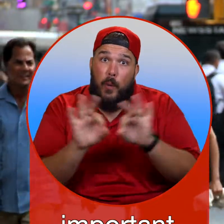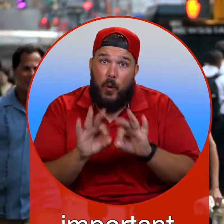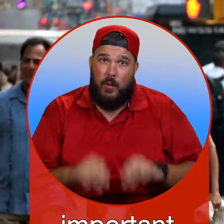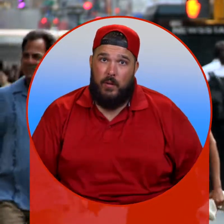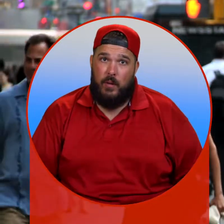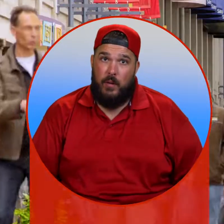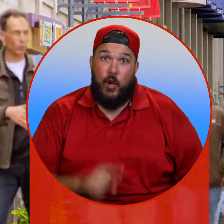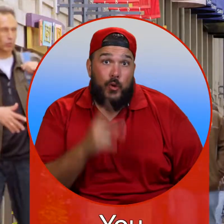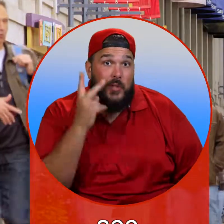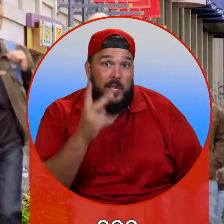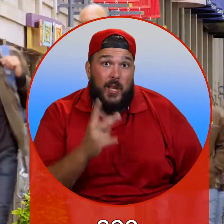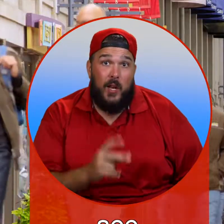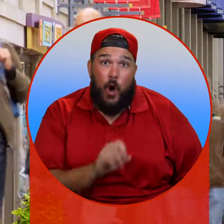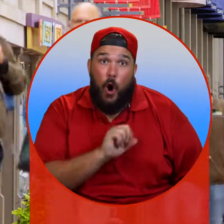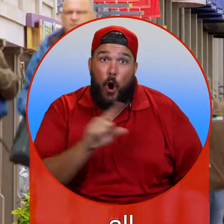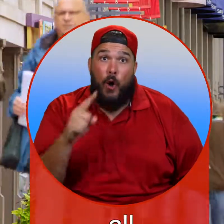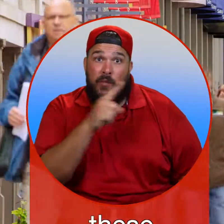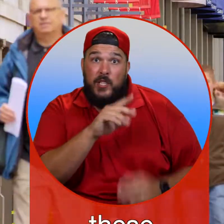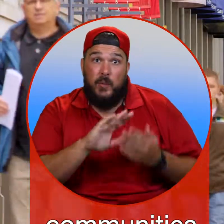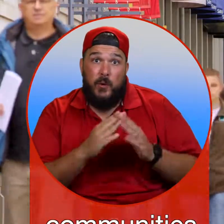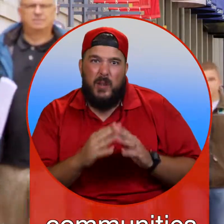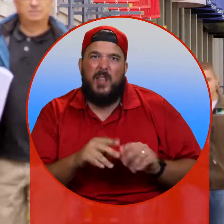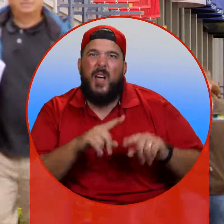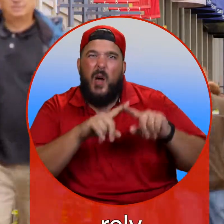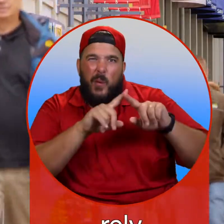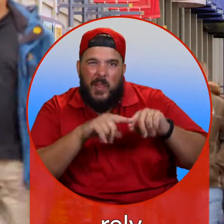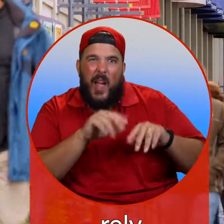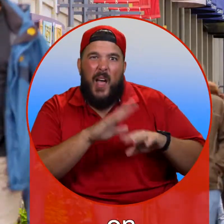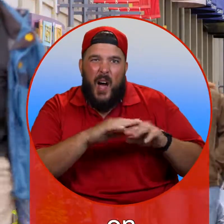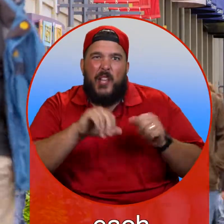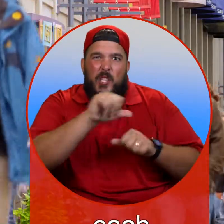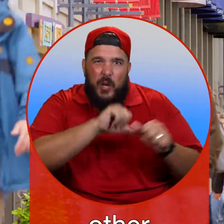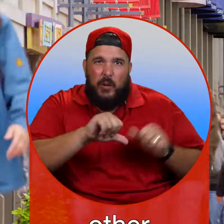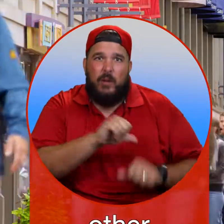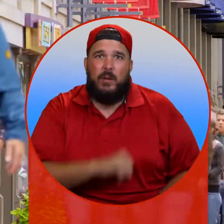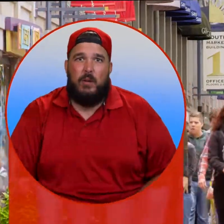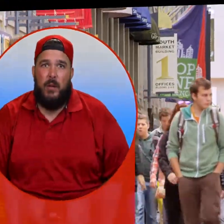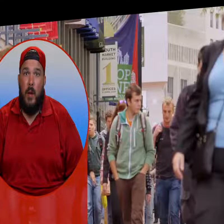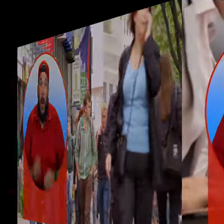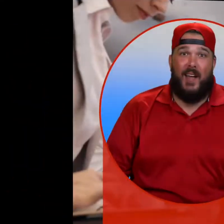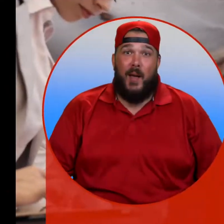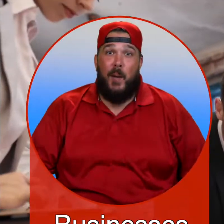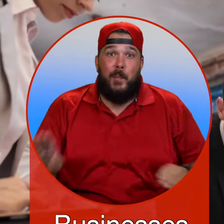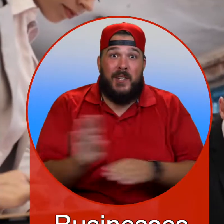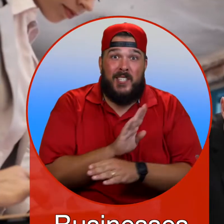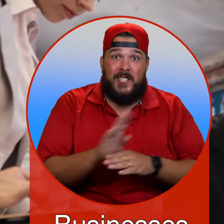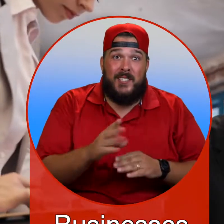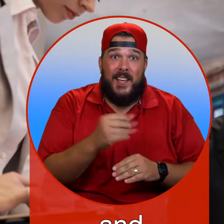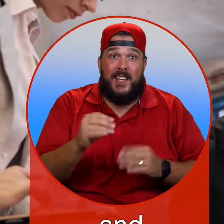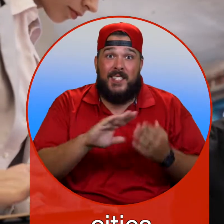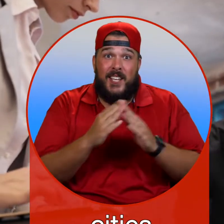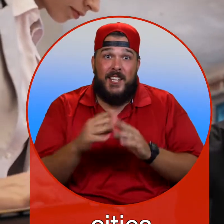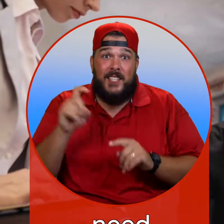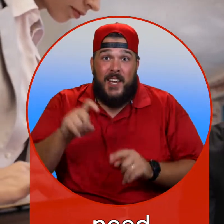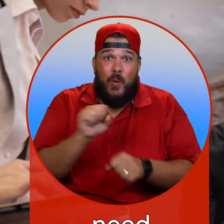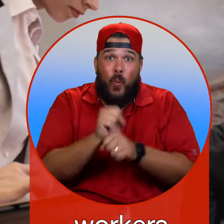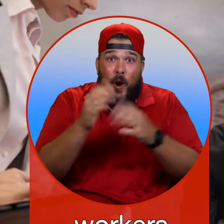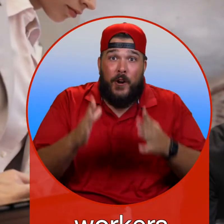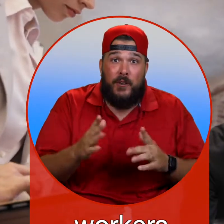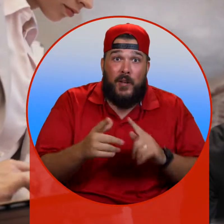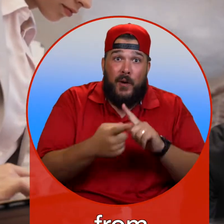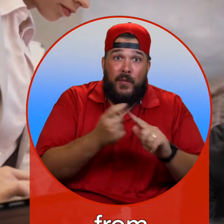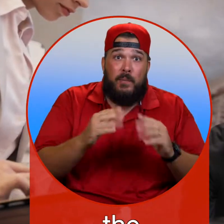so important. You see, all these communities rely on each other. Businesses and cities